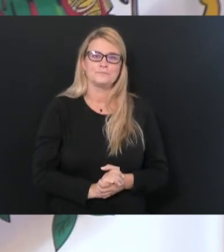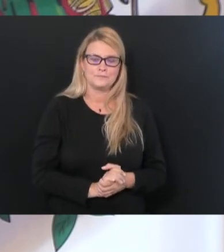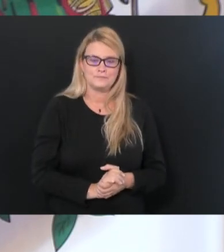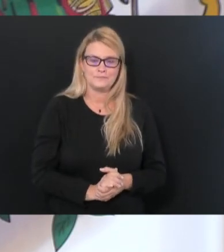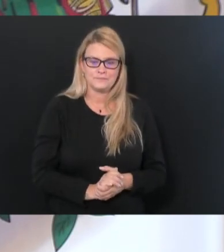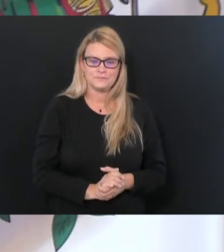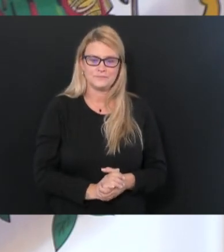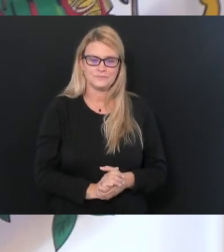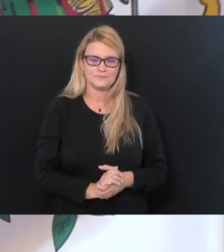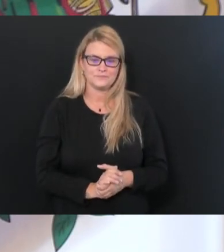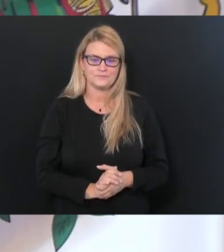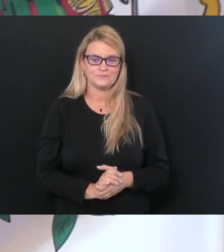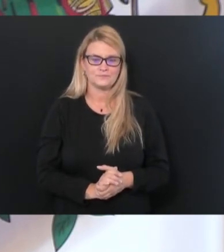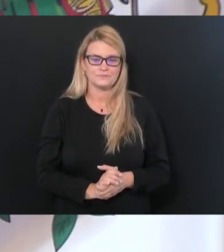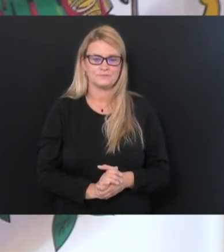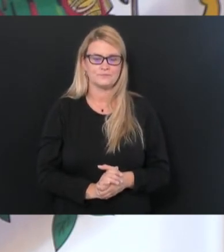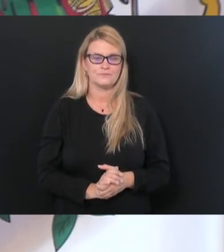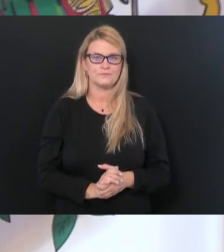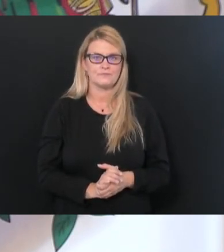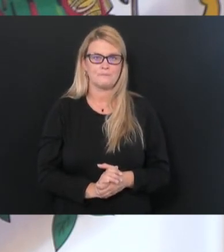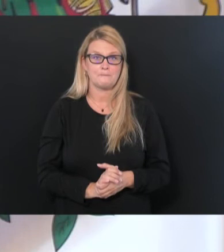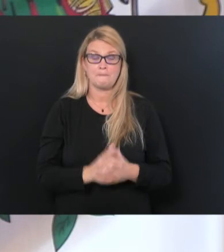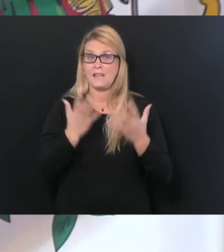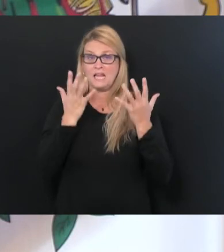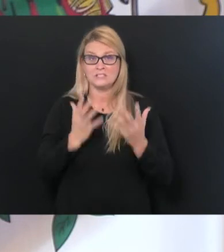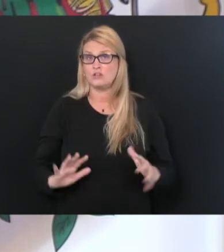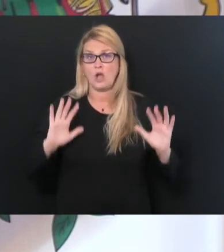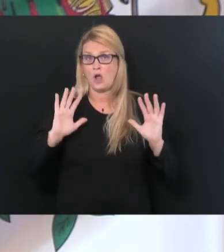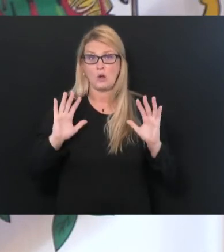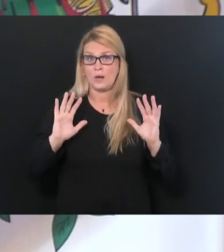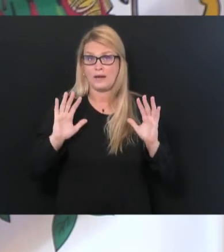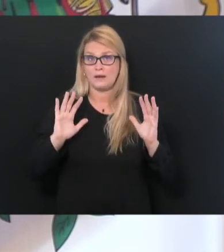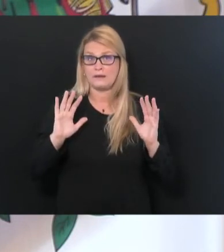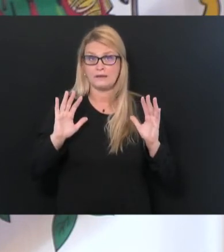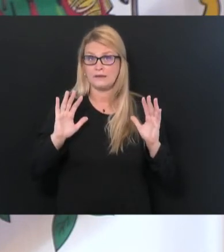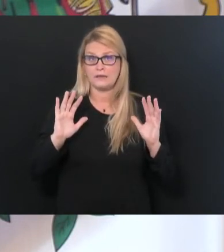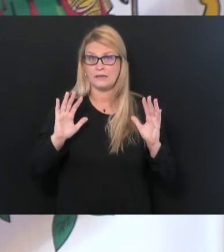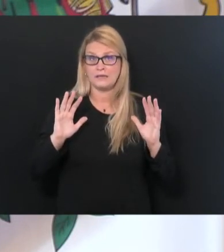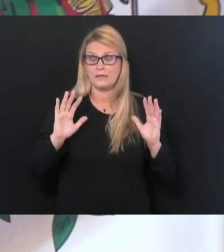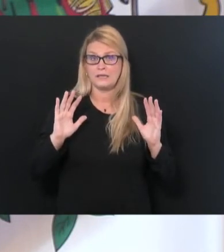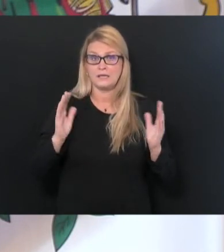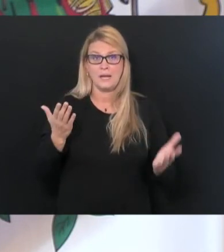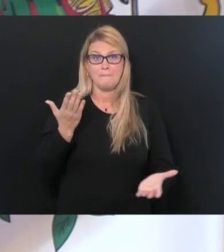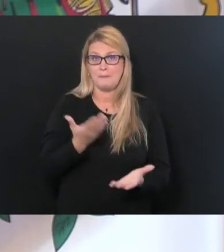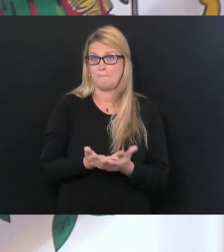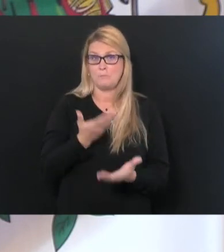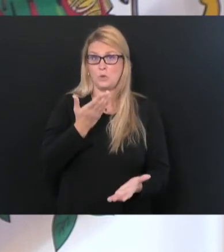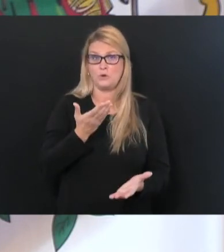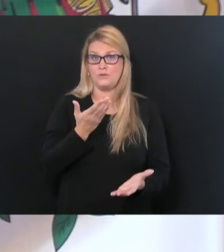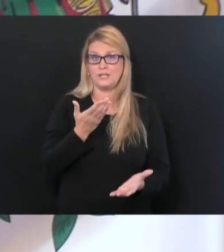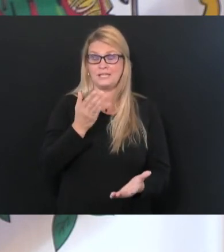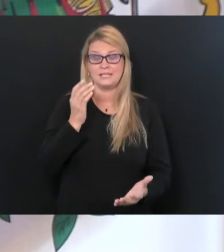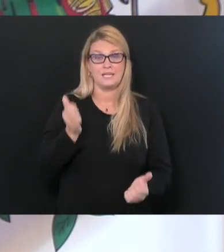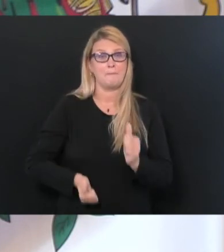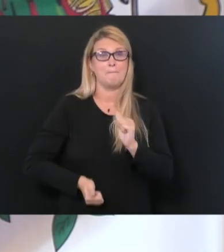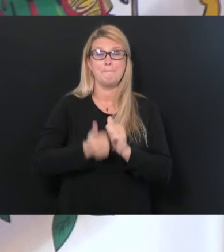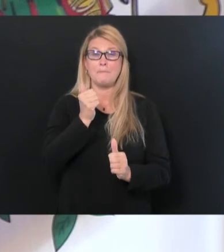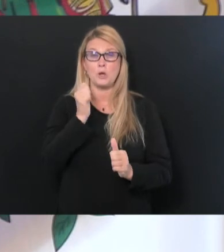this. It is proven over and over and over that the overwhelming majority of the people that